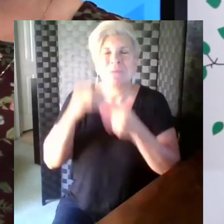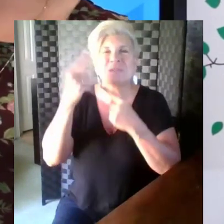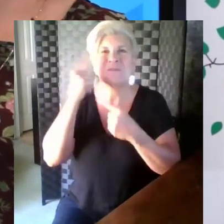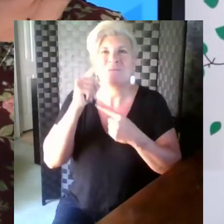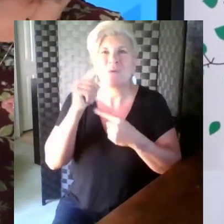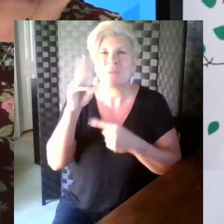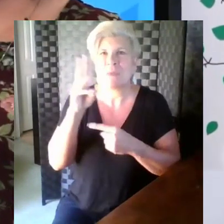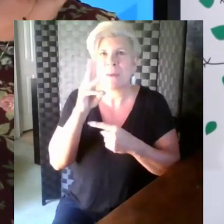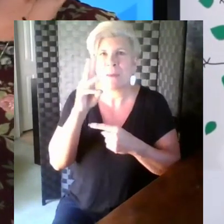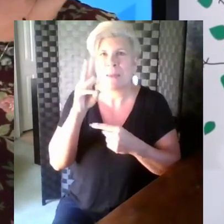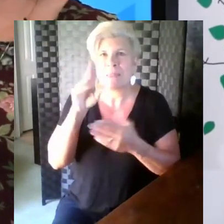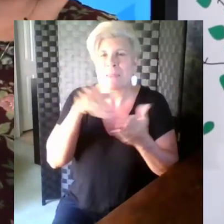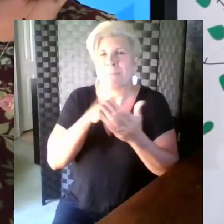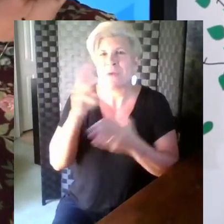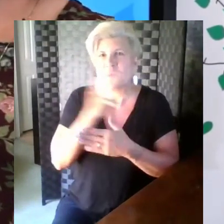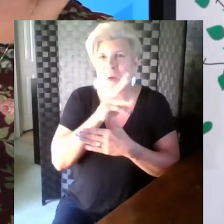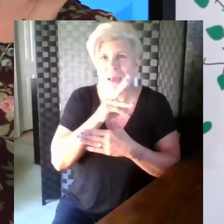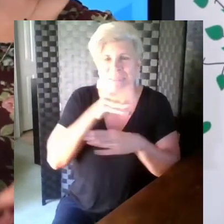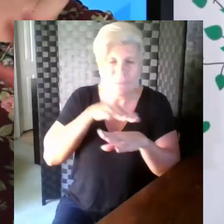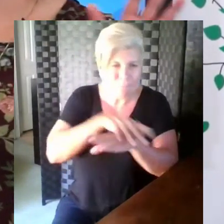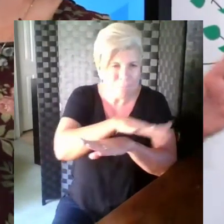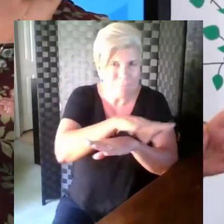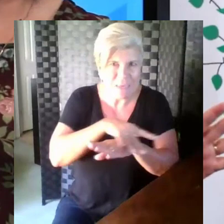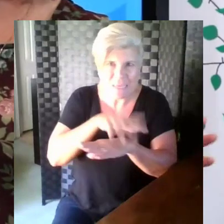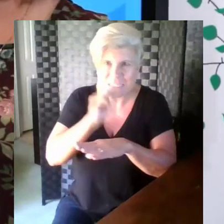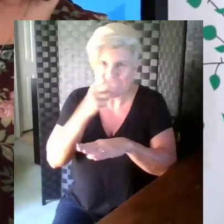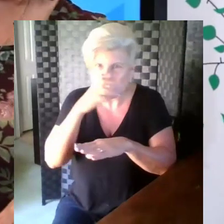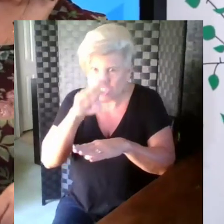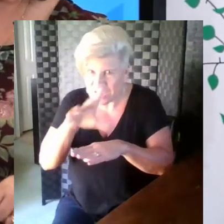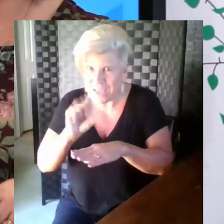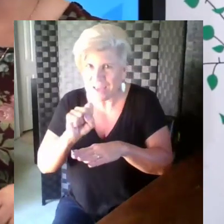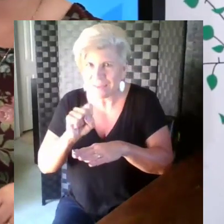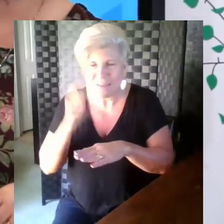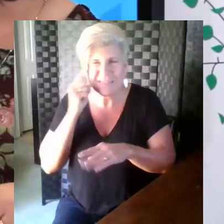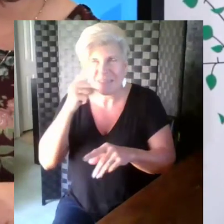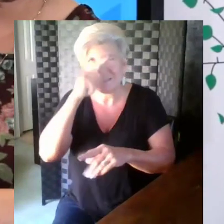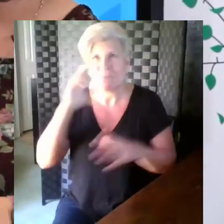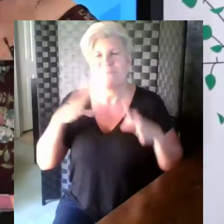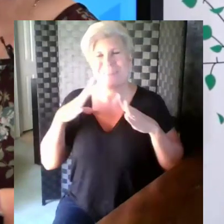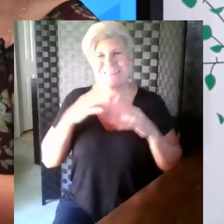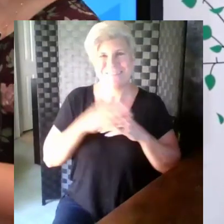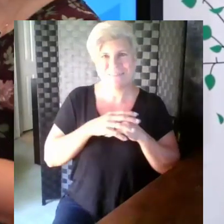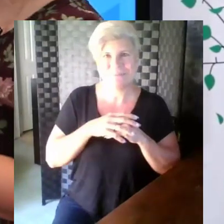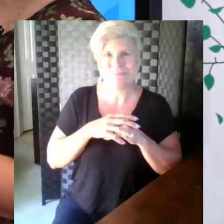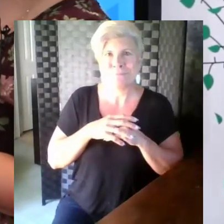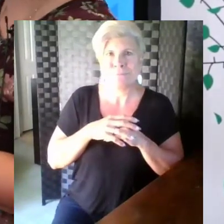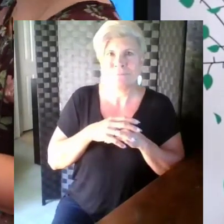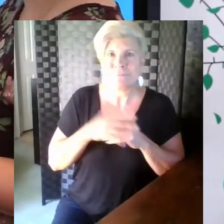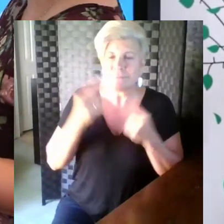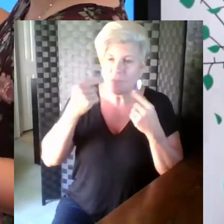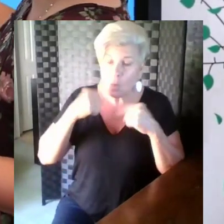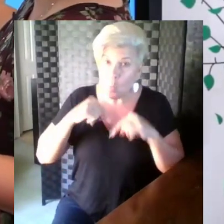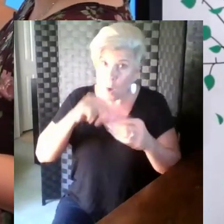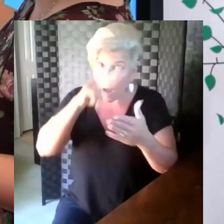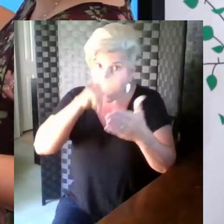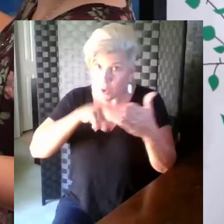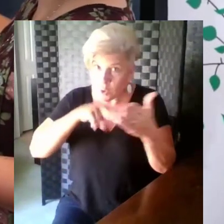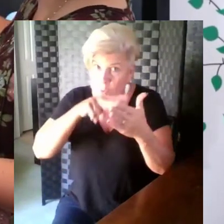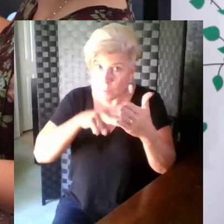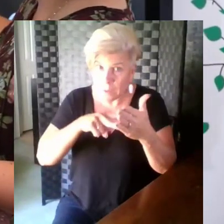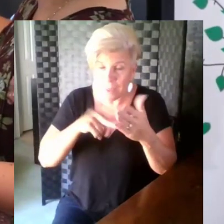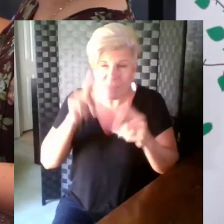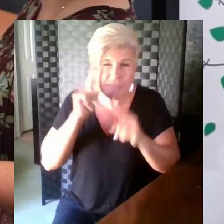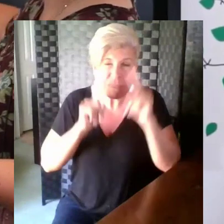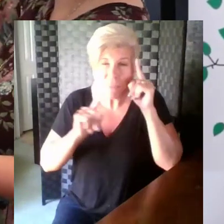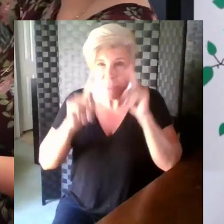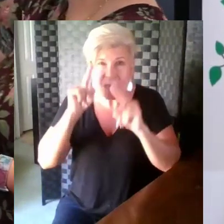in the Midwest, the beach and shells, that just makes me think of summer vacation. As we're reading, I want you to